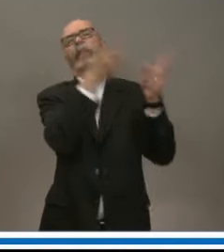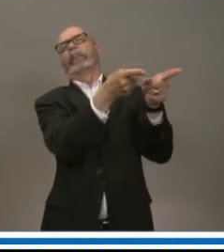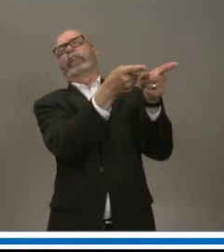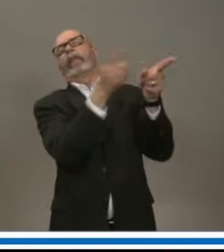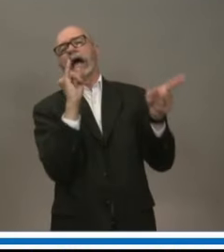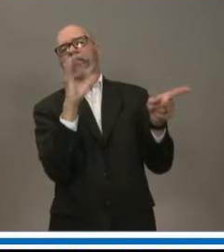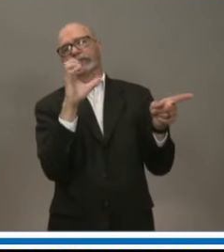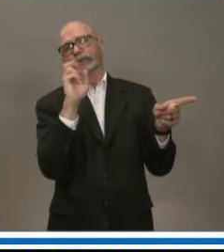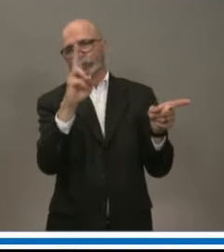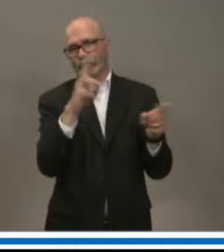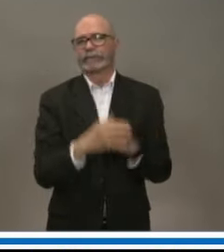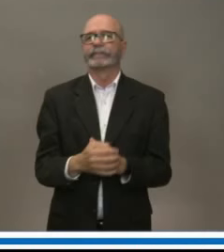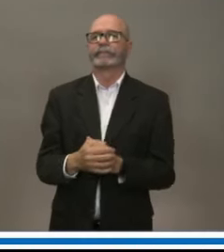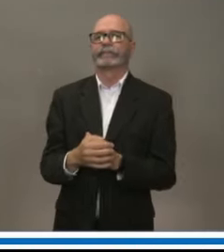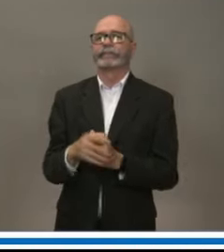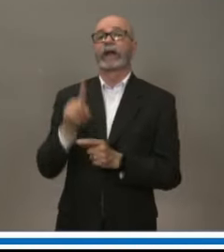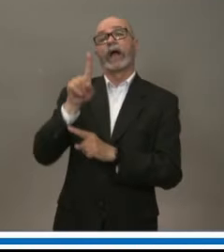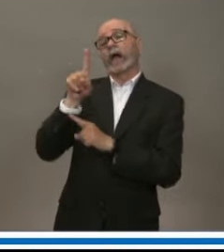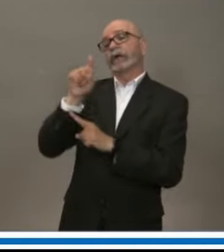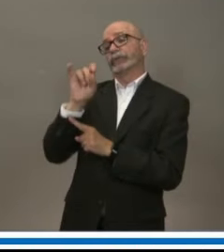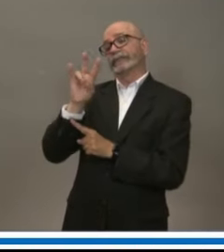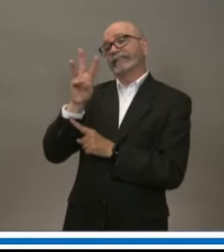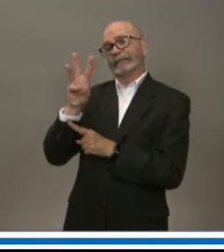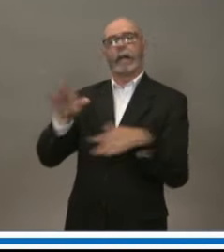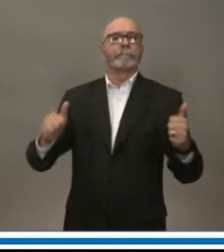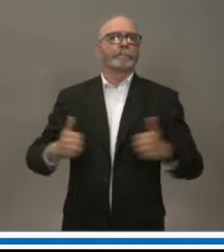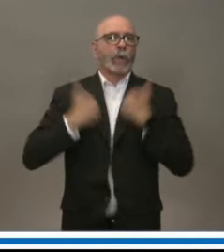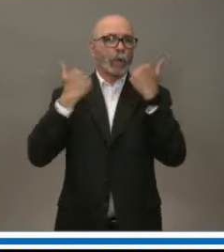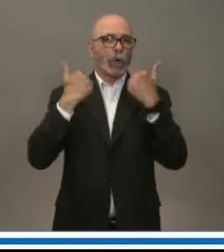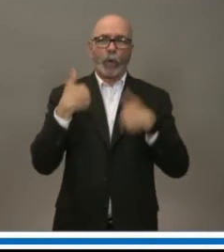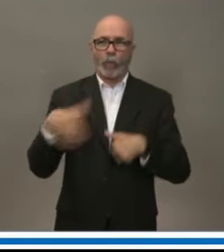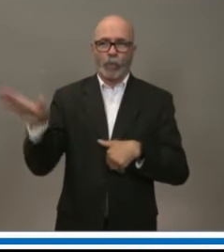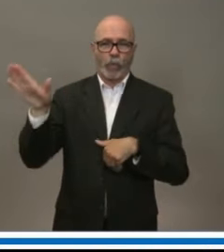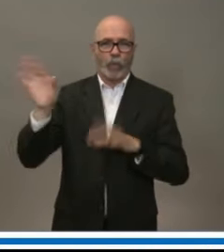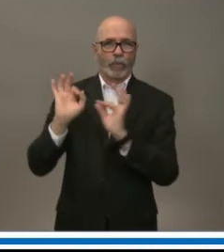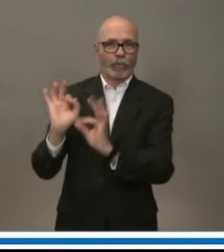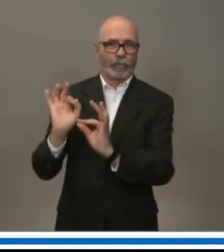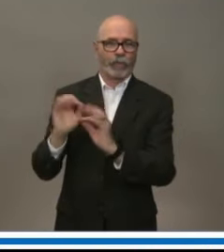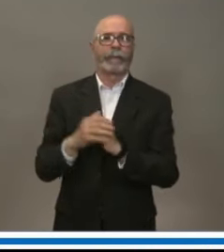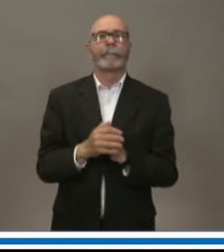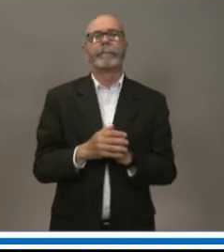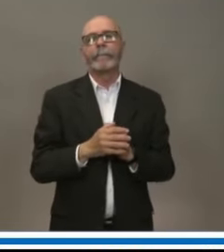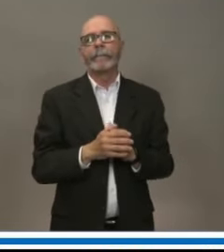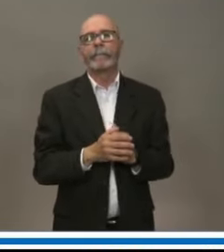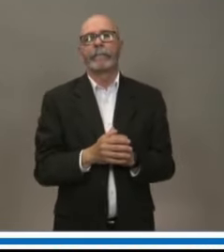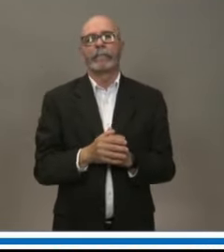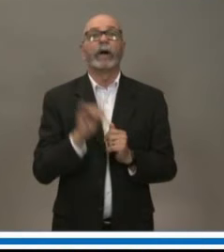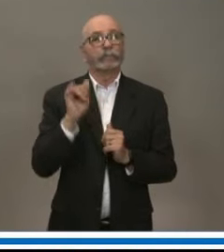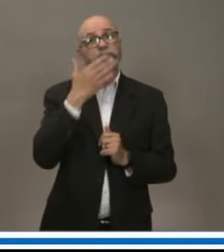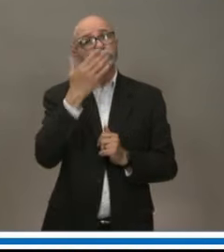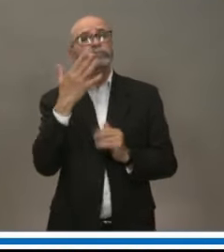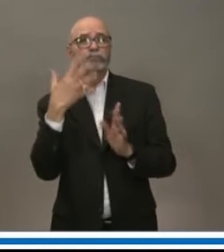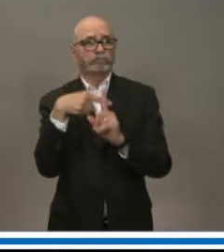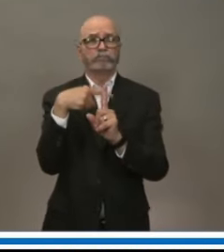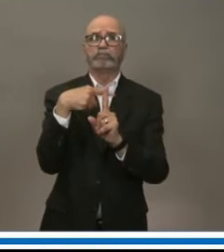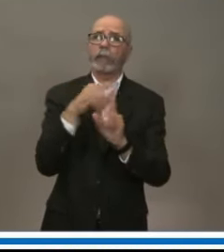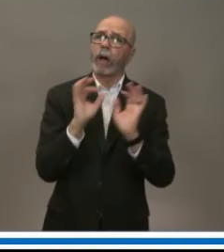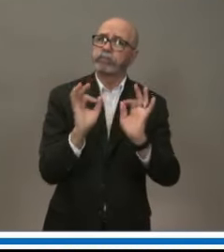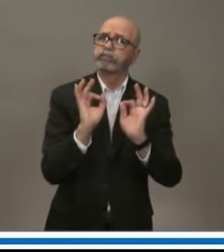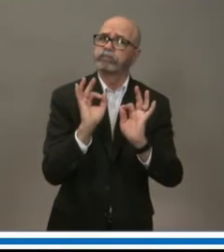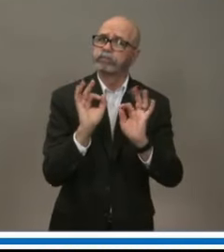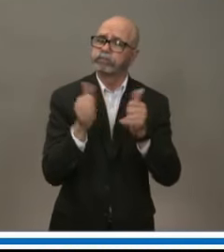that can be considered to be recovered. So that's 39 more than we had yesterday, and that's good news. And as we move